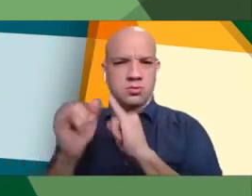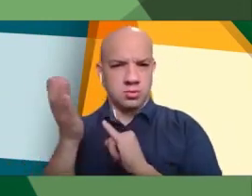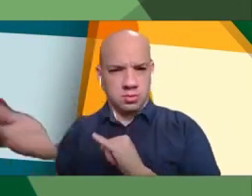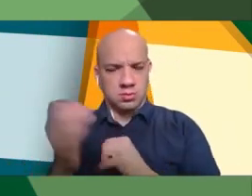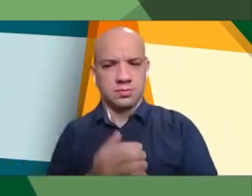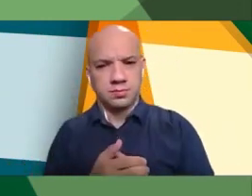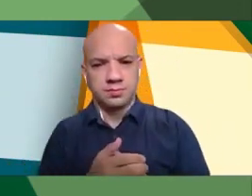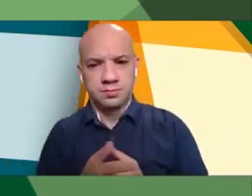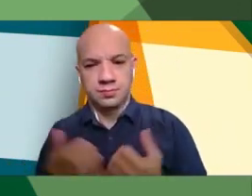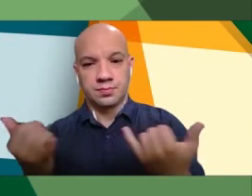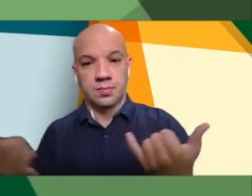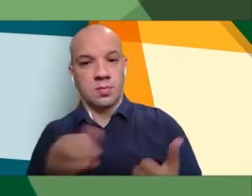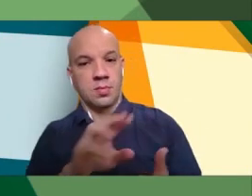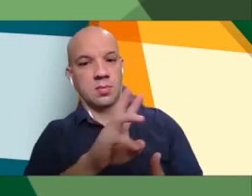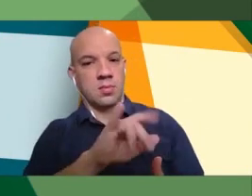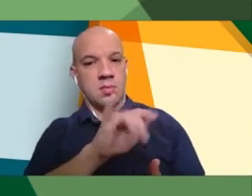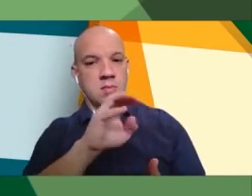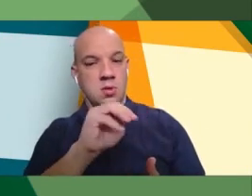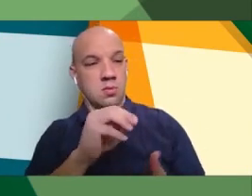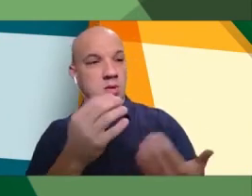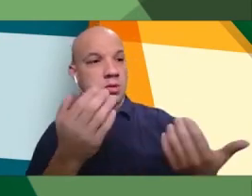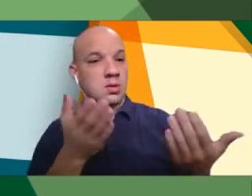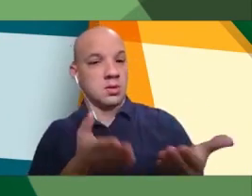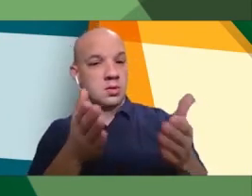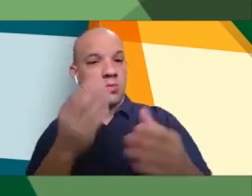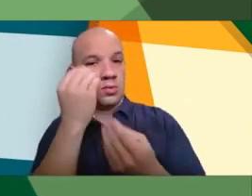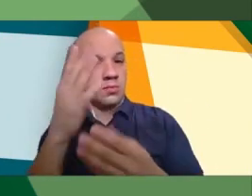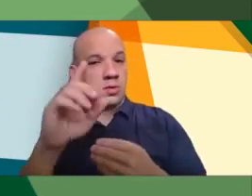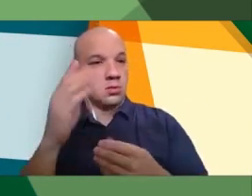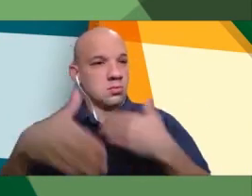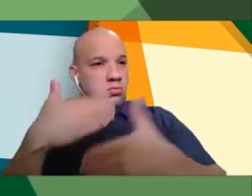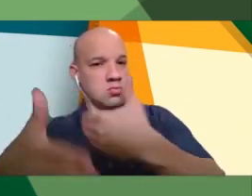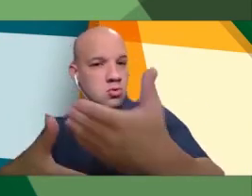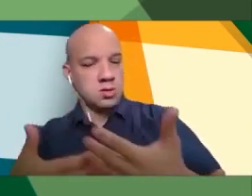Now, William, if we want to go through the proposal electronic submission process.